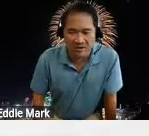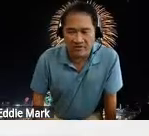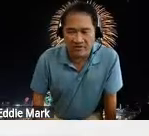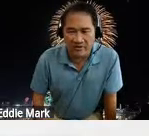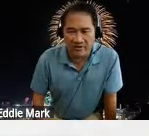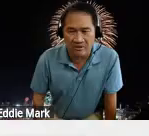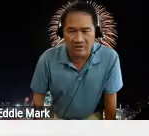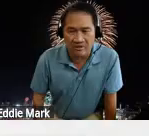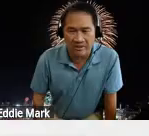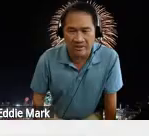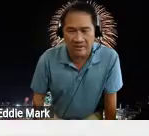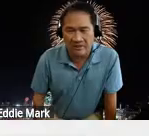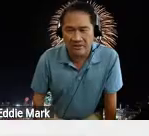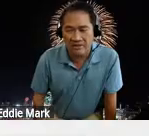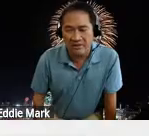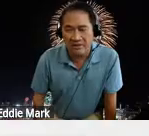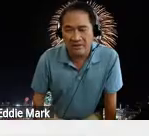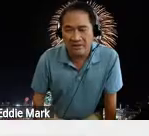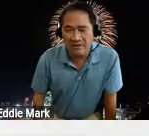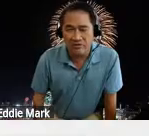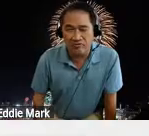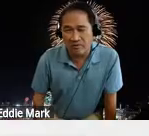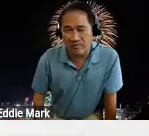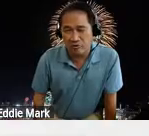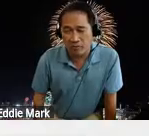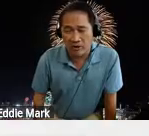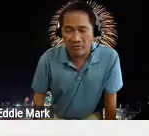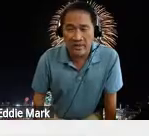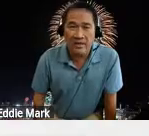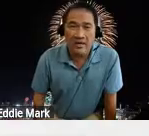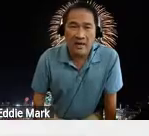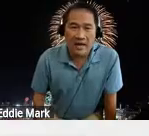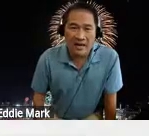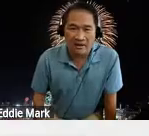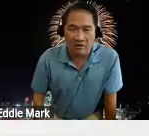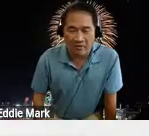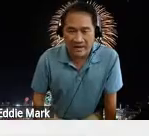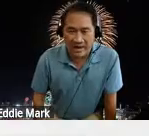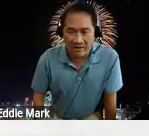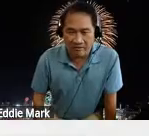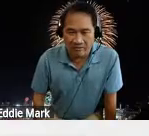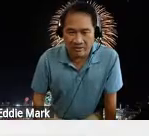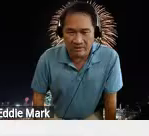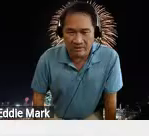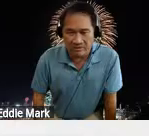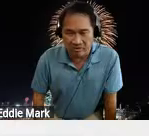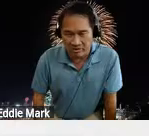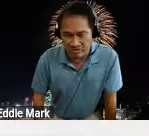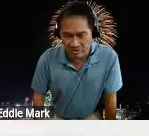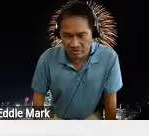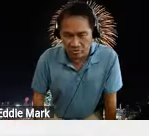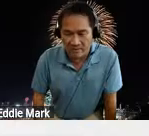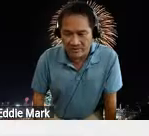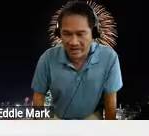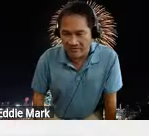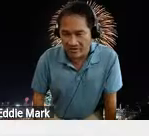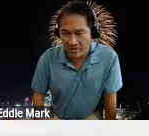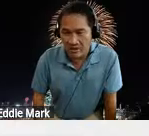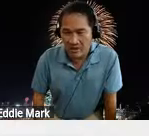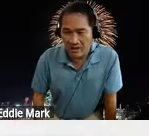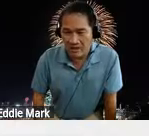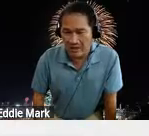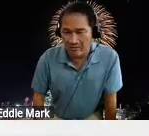one-way traffic going into it from Shore Parkway and going out. It's going to Cropsey